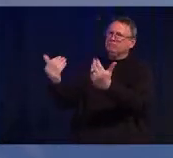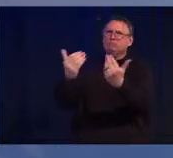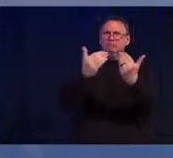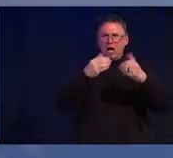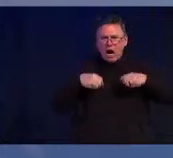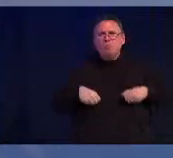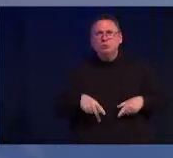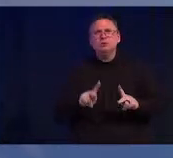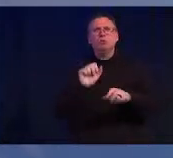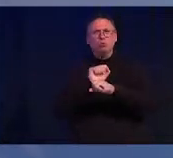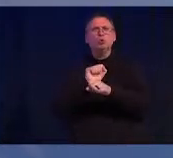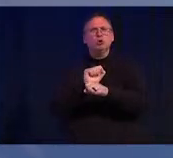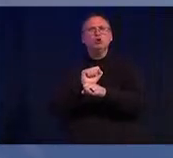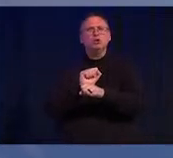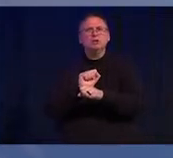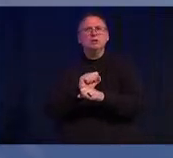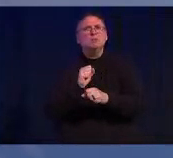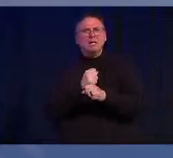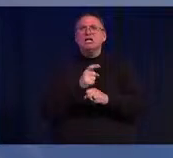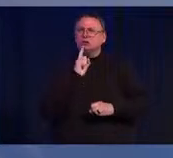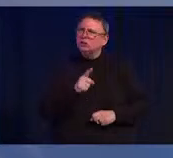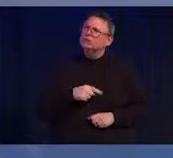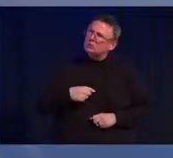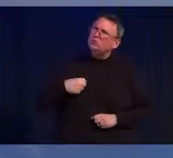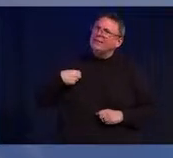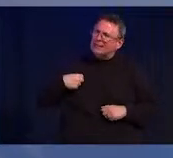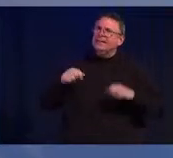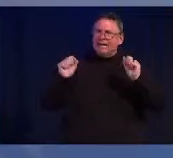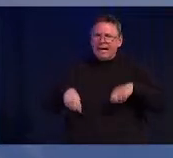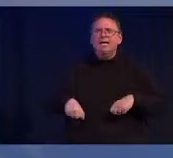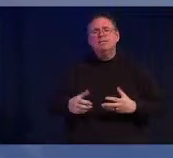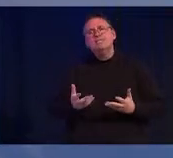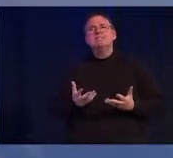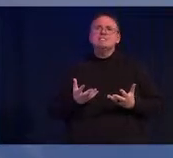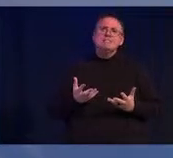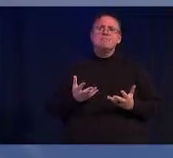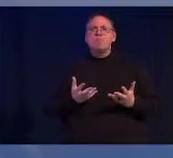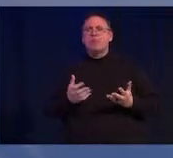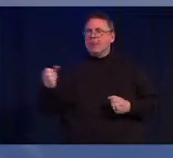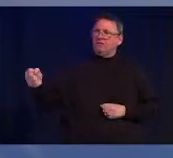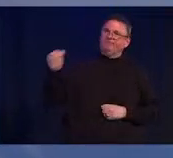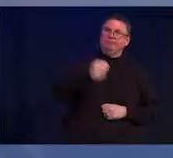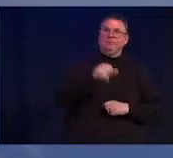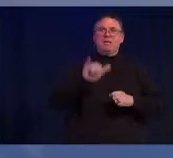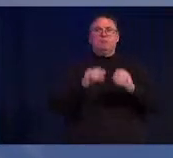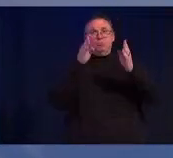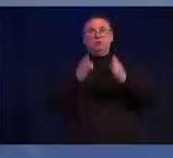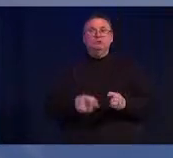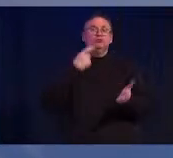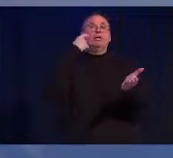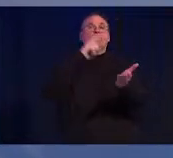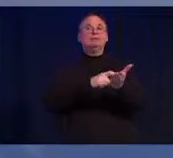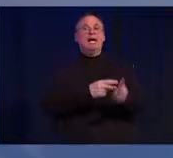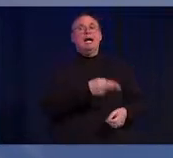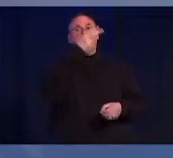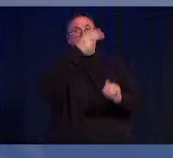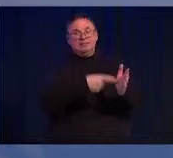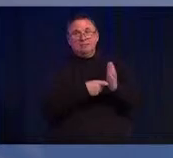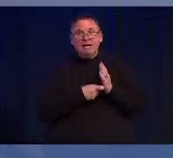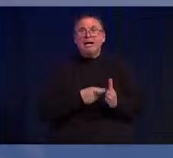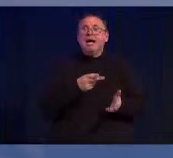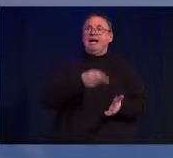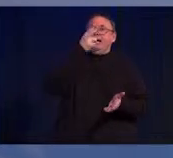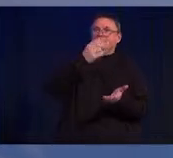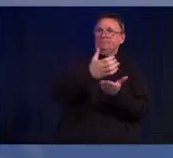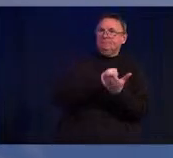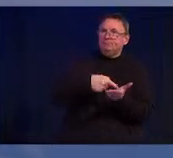and make sure that we're getting folks there to capture these high demand, high wage jobs. $3 to